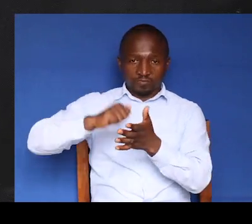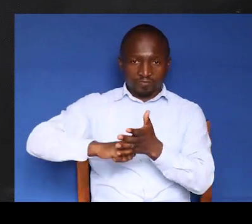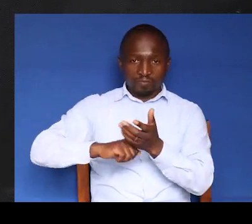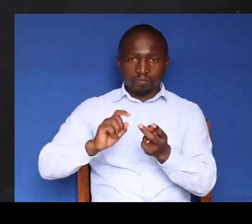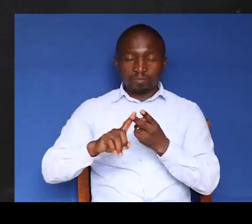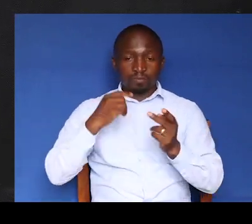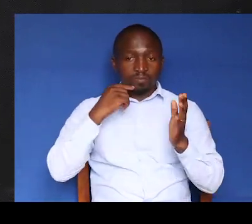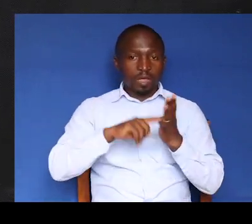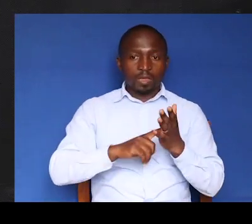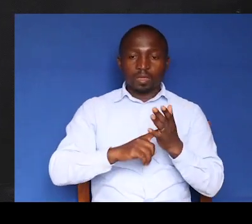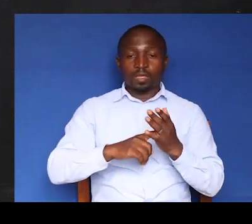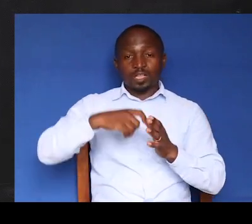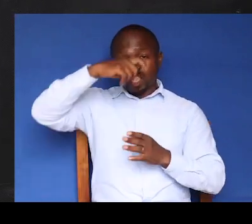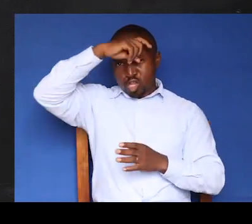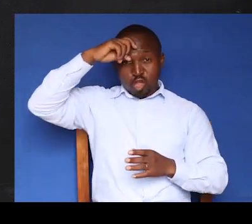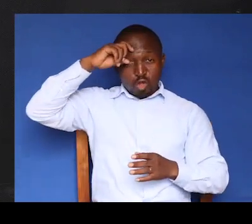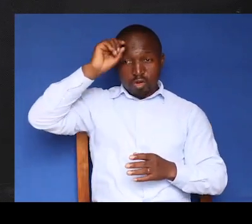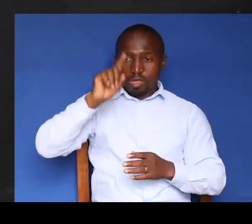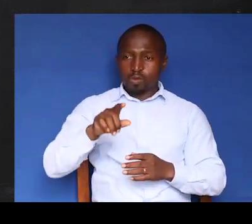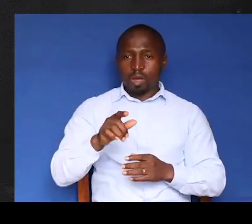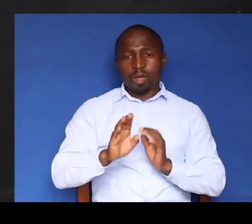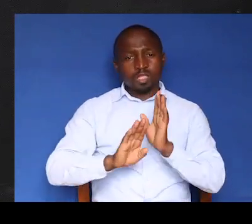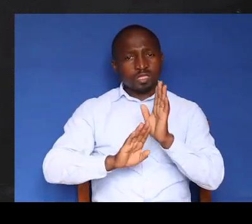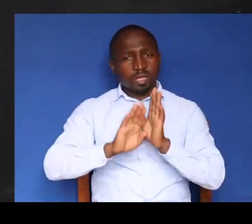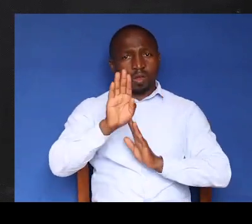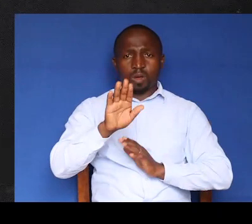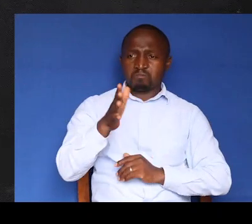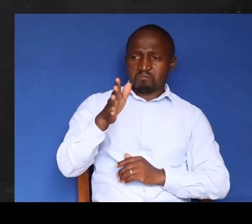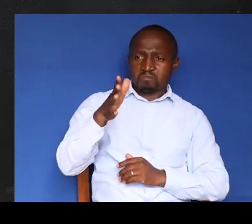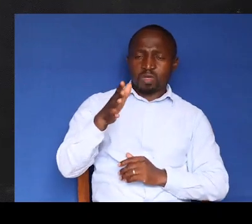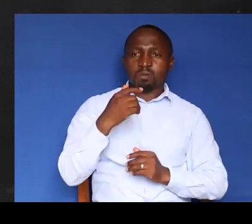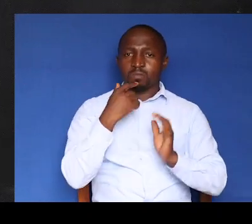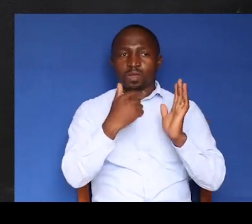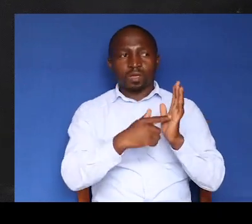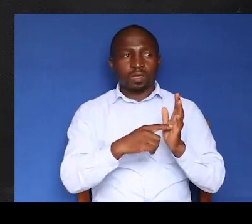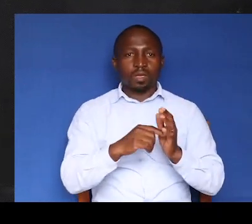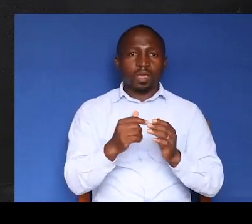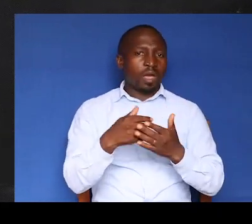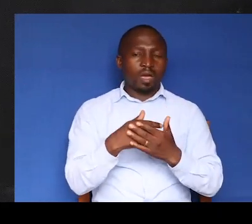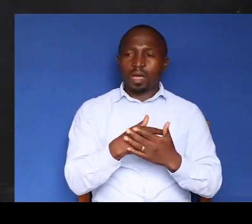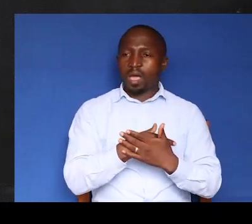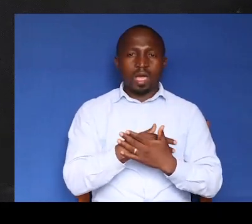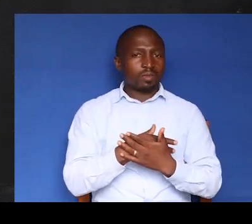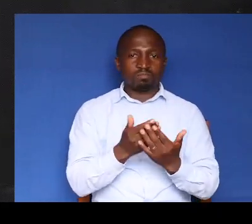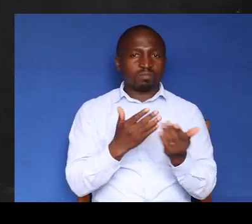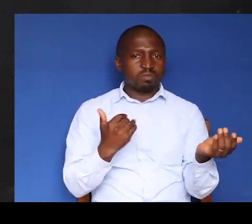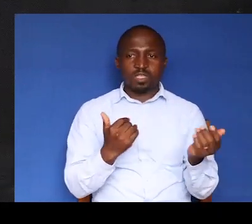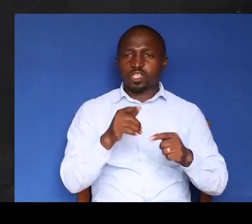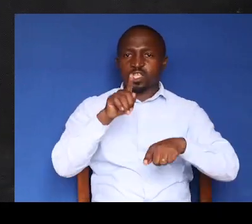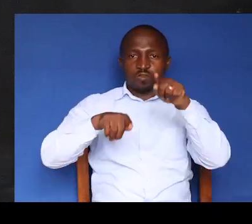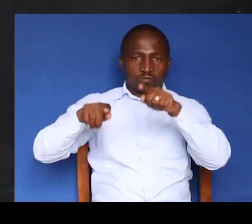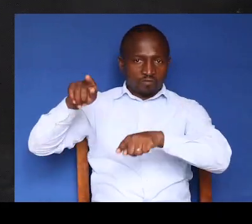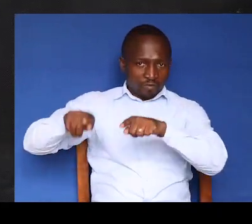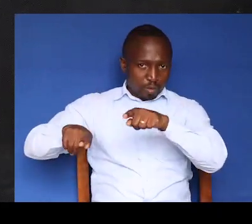Temperature, by being fairly high, this does not make variation. Variation